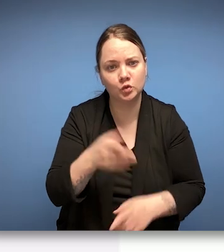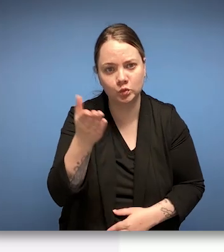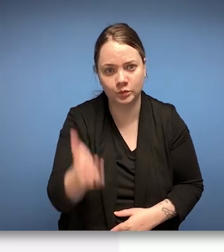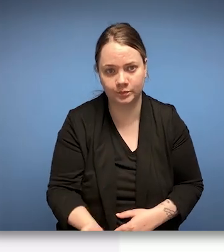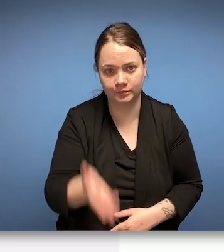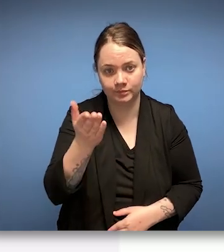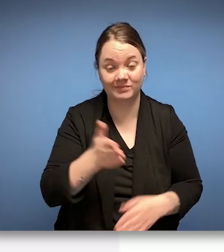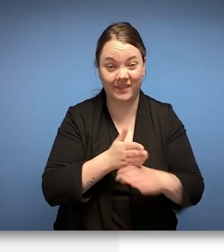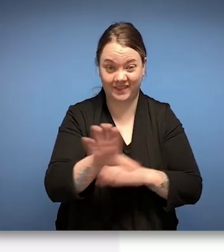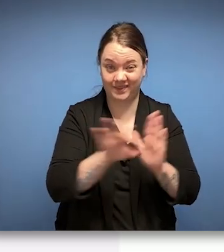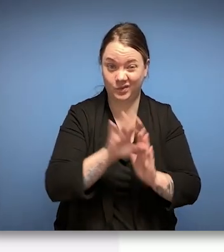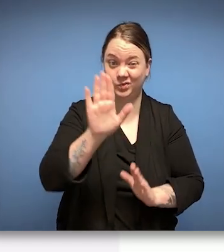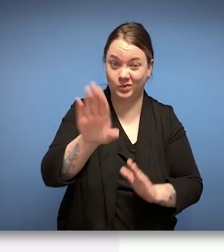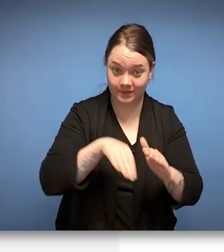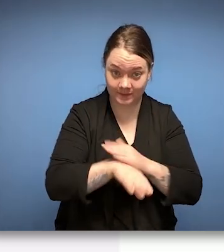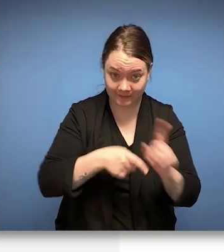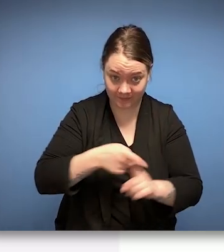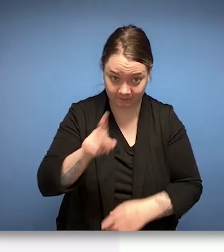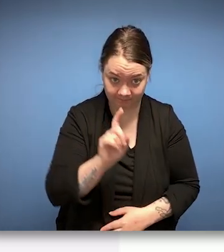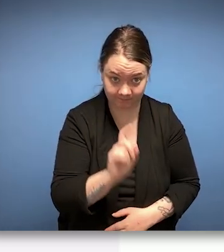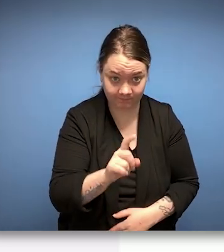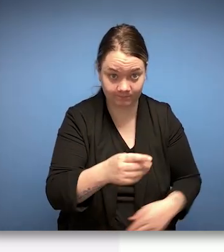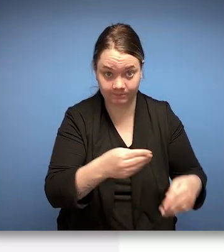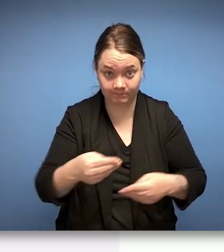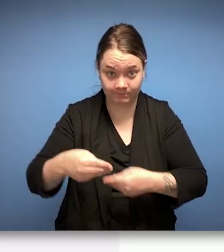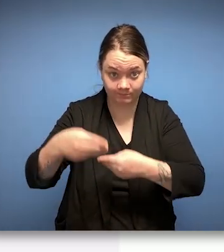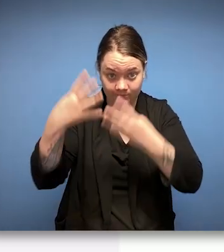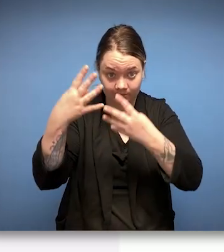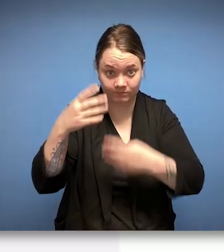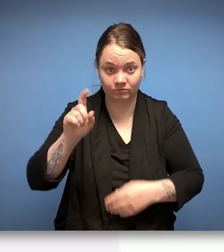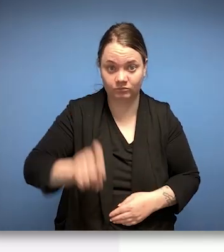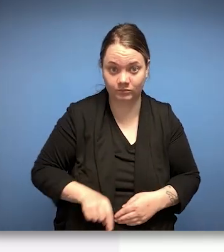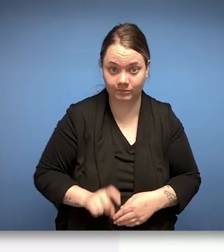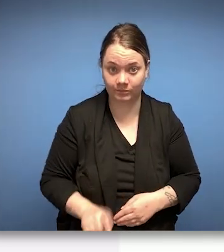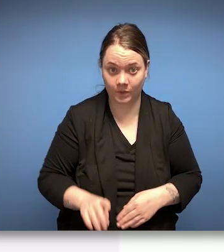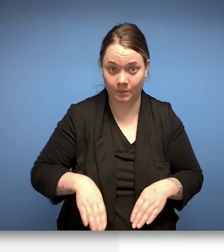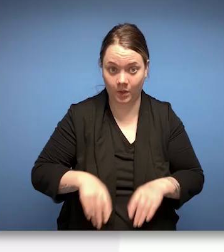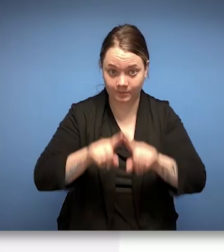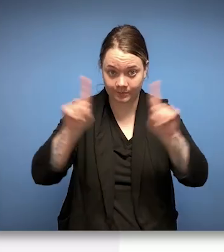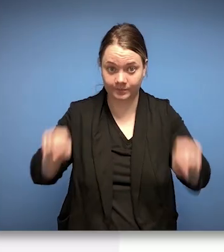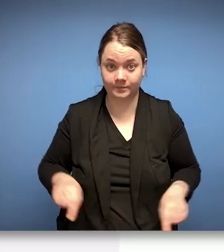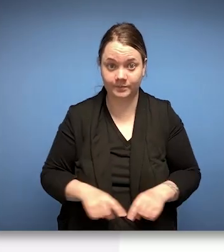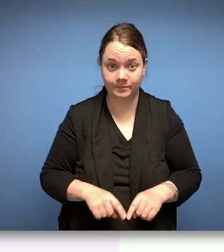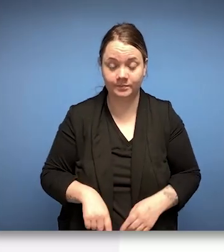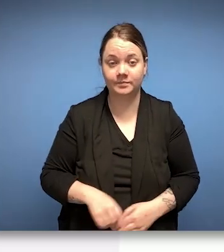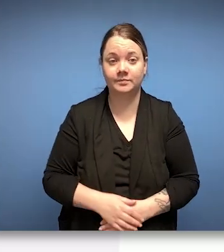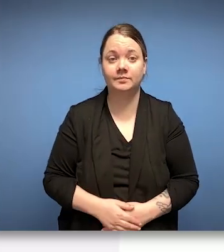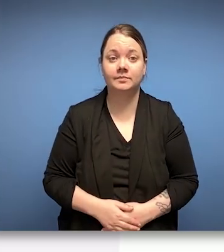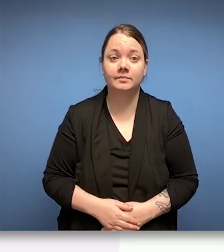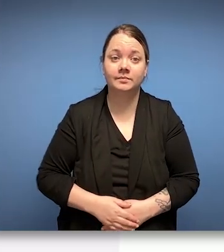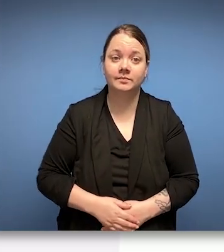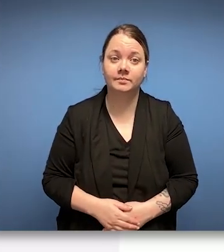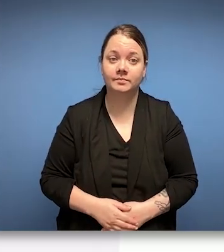After selecting your accessibility specialist and your preferred availability, scroll to the bottom of the screen and click